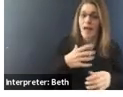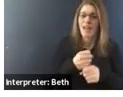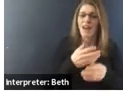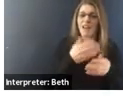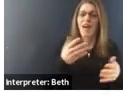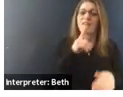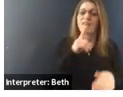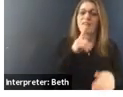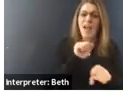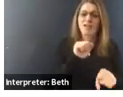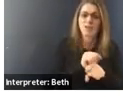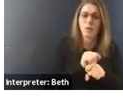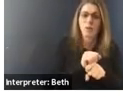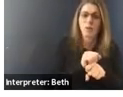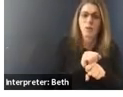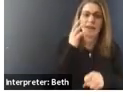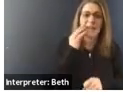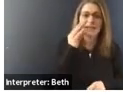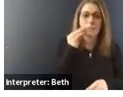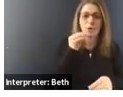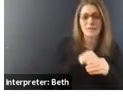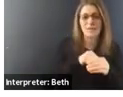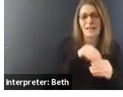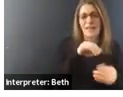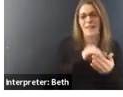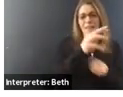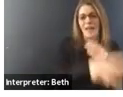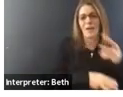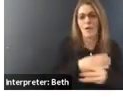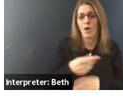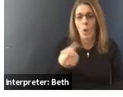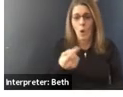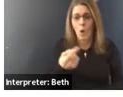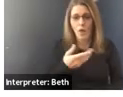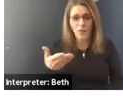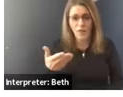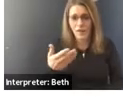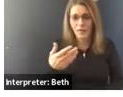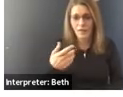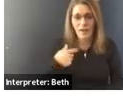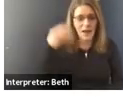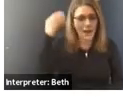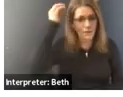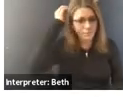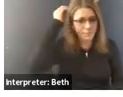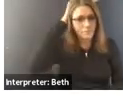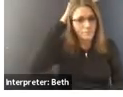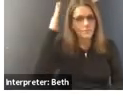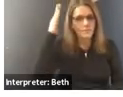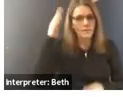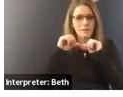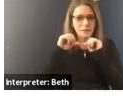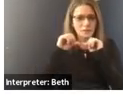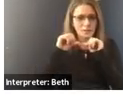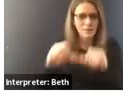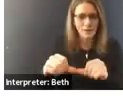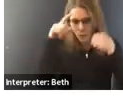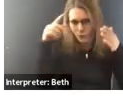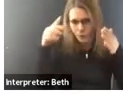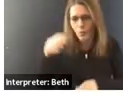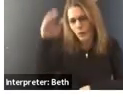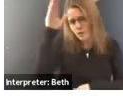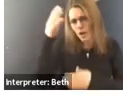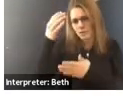One of the things that stuck with me is concept development. And one of the things I did over that time was drawing